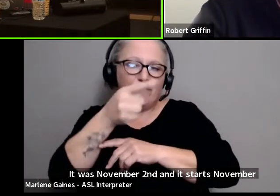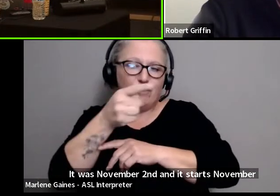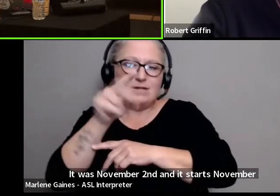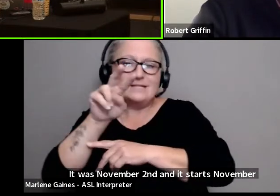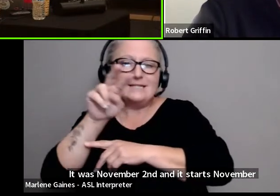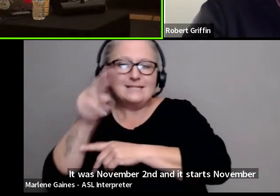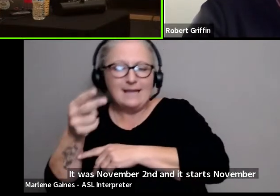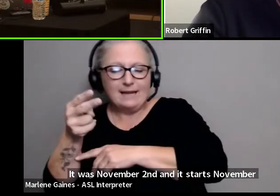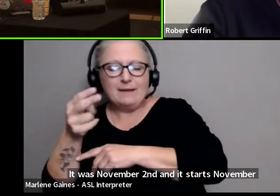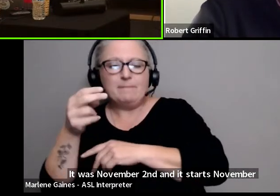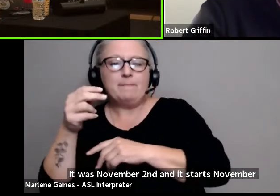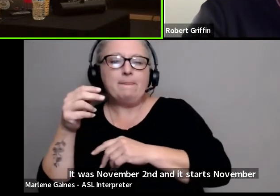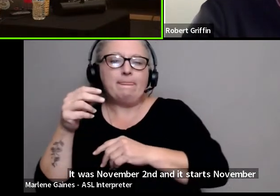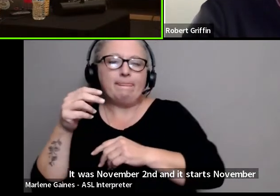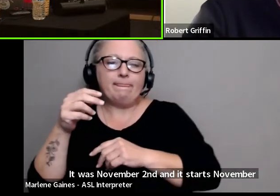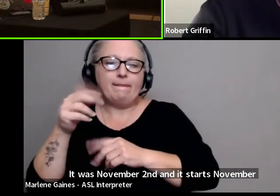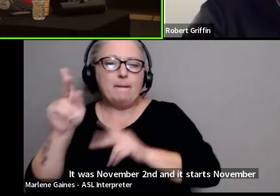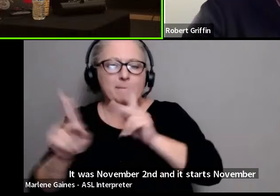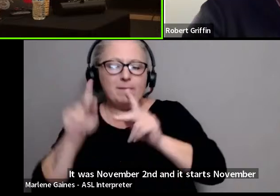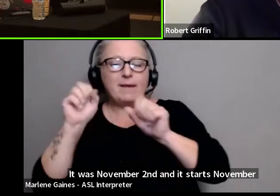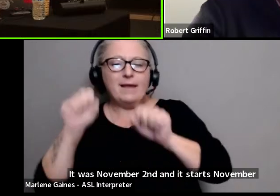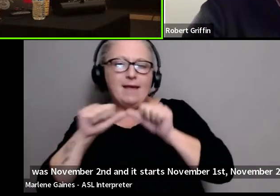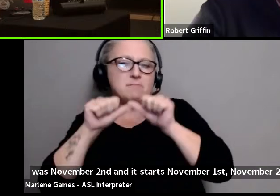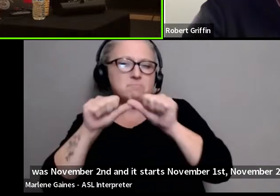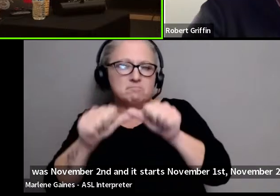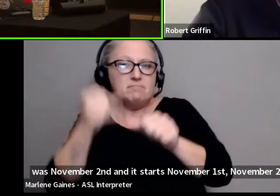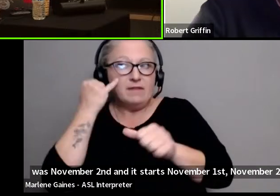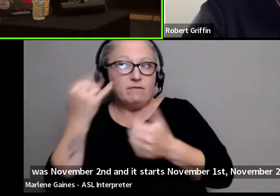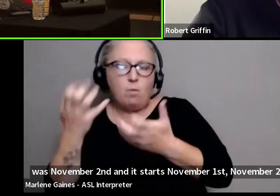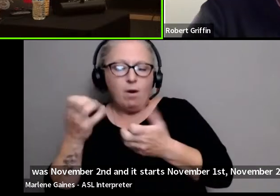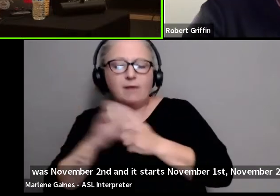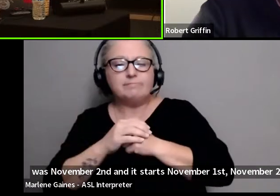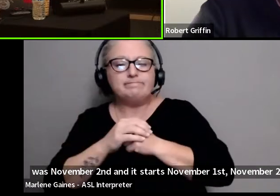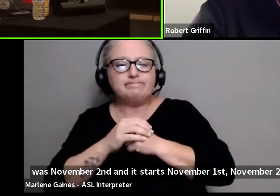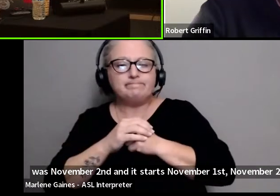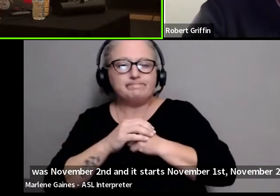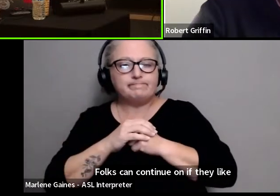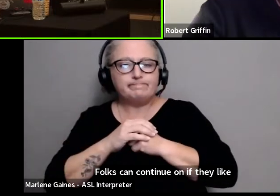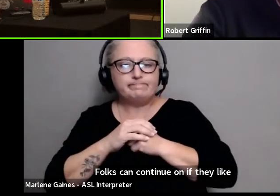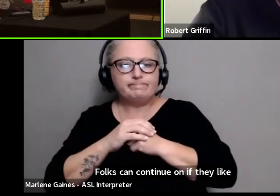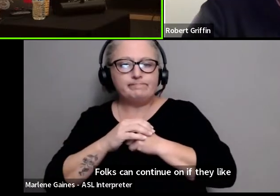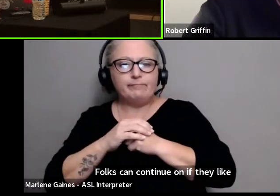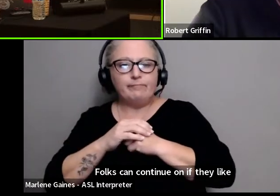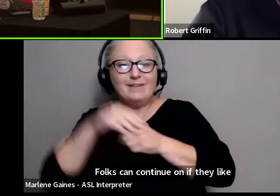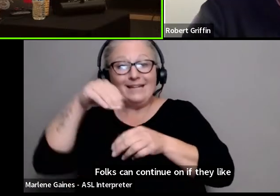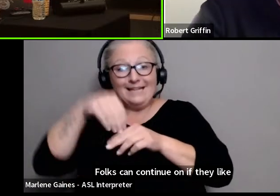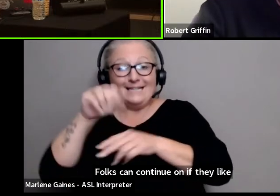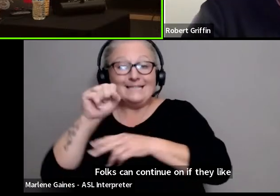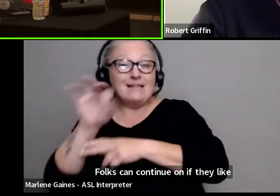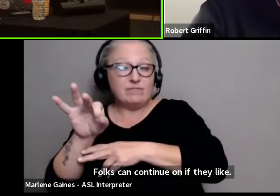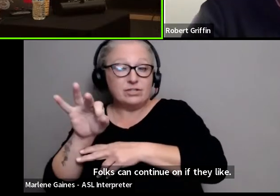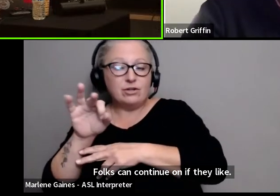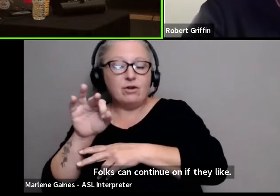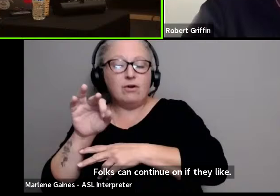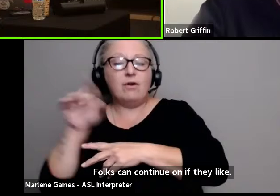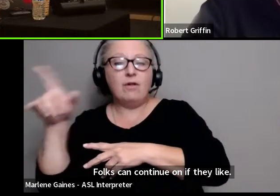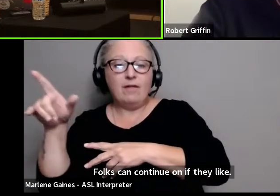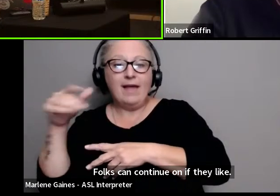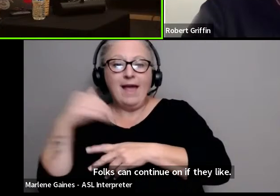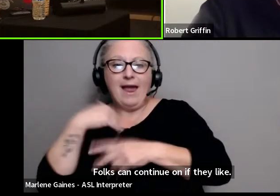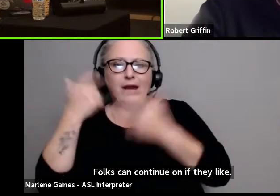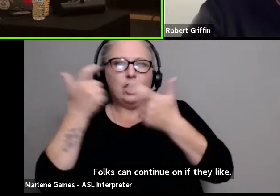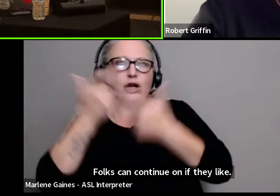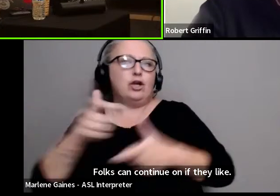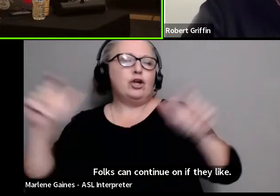and then folks can continue on if they like. In San Francisco, they did this huge